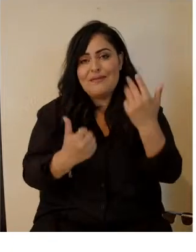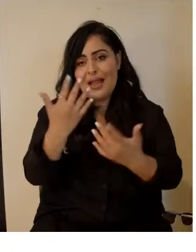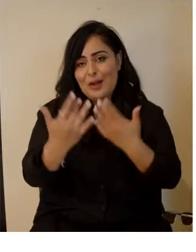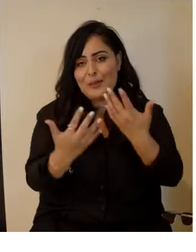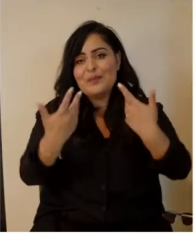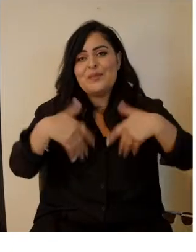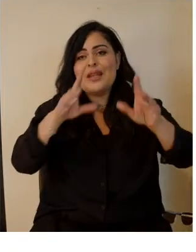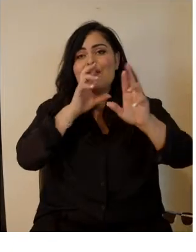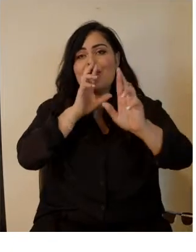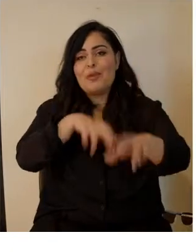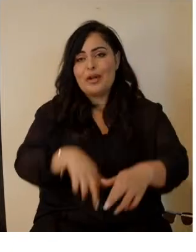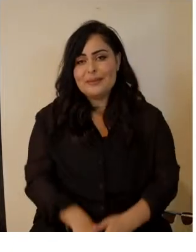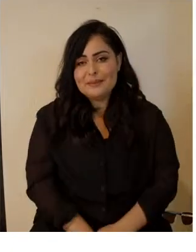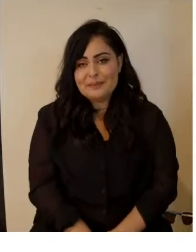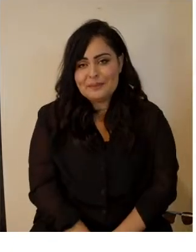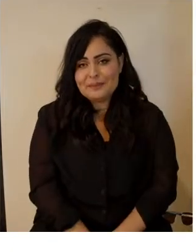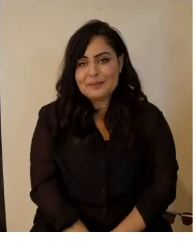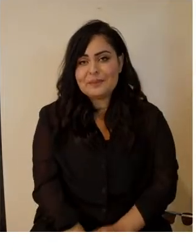the end of our report.